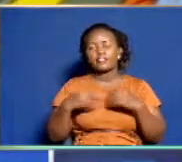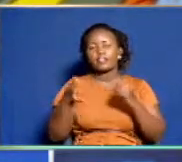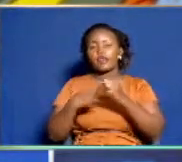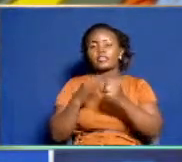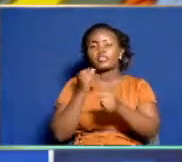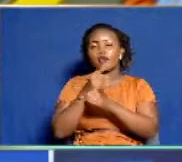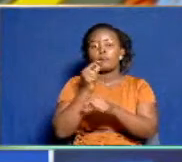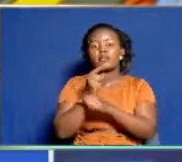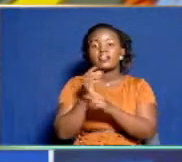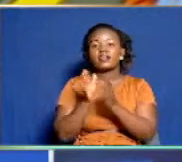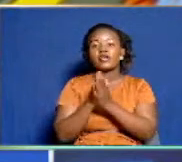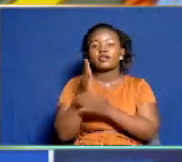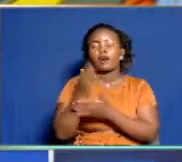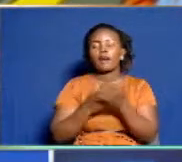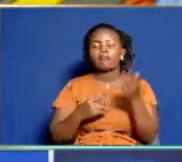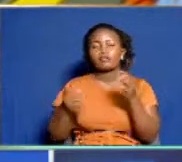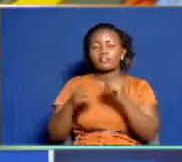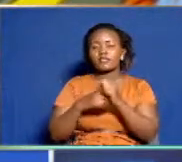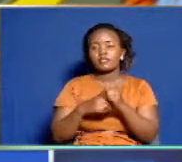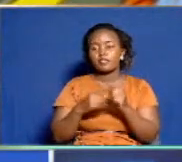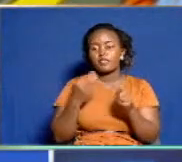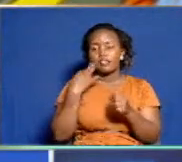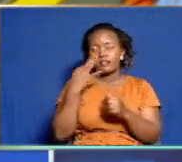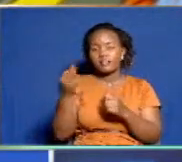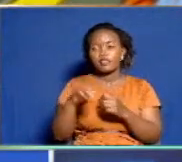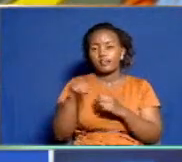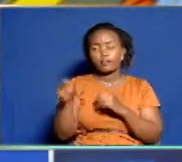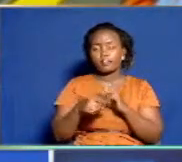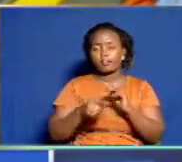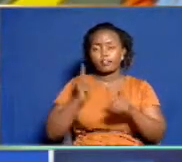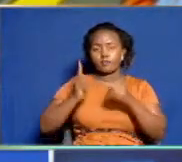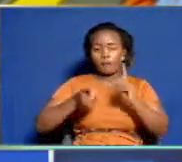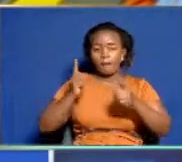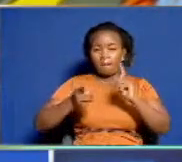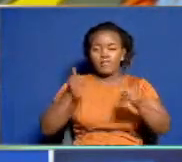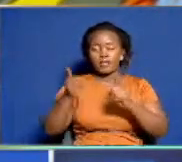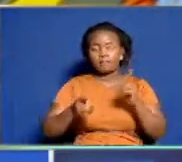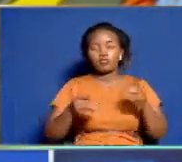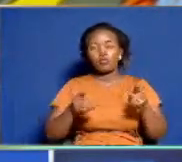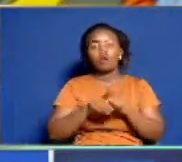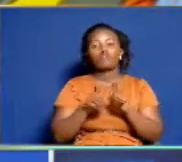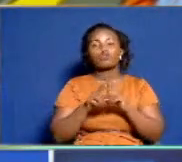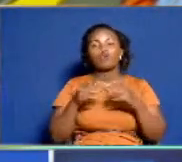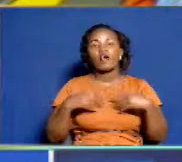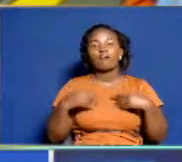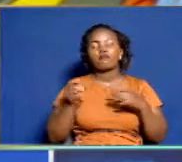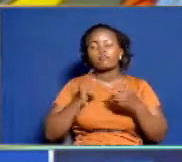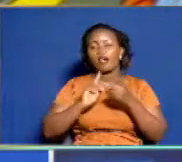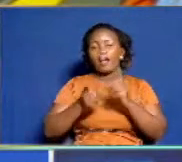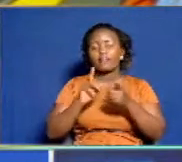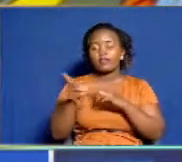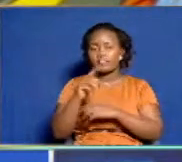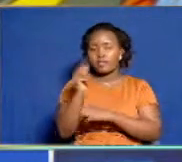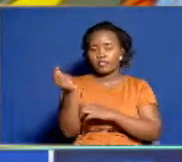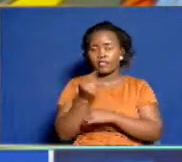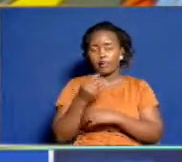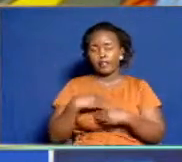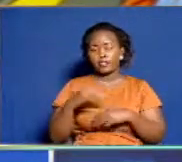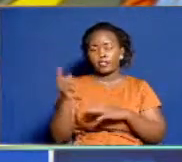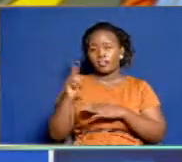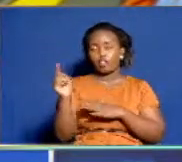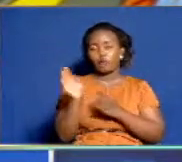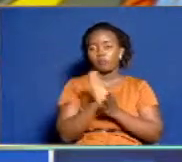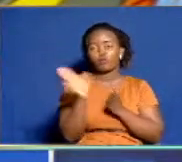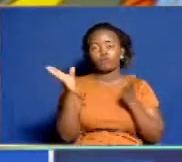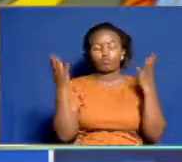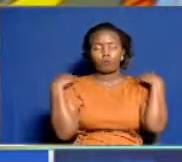in the 3,000-meter race and emerged victorious as Athletics Kenya conducted the Nairobi branch pre-trials for the